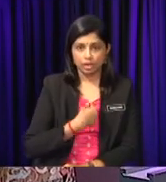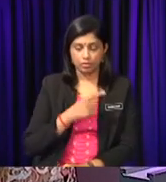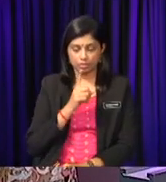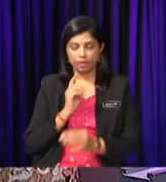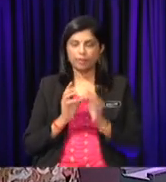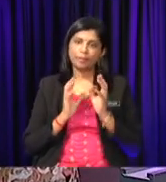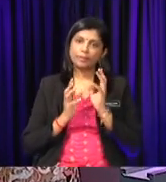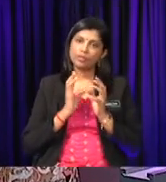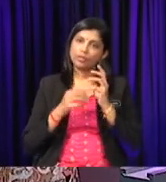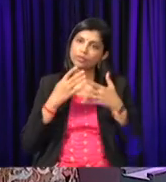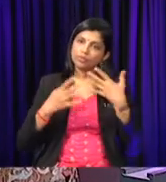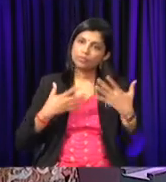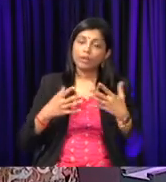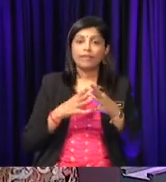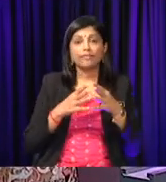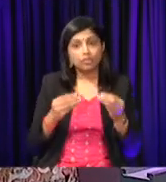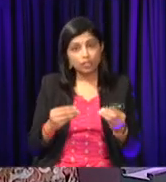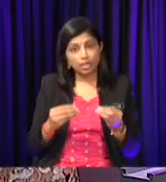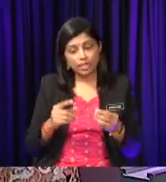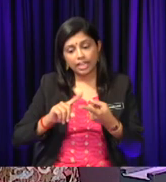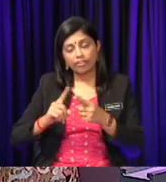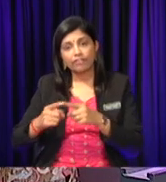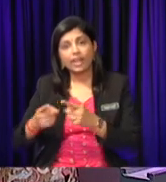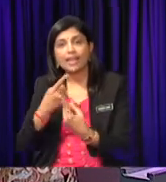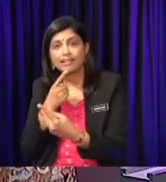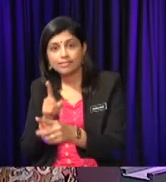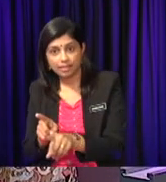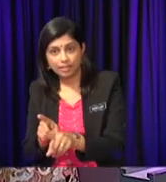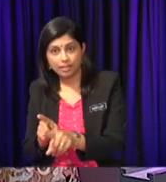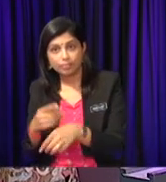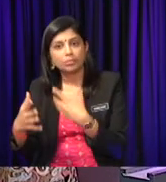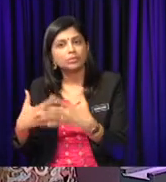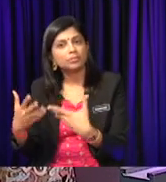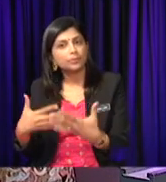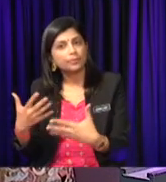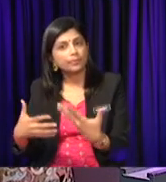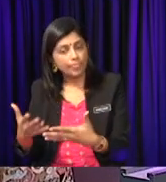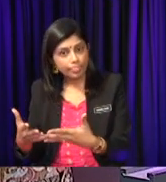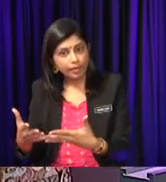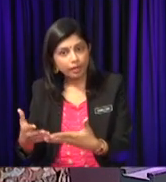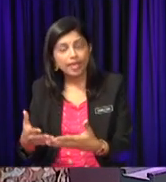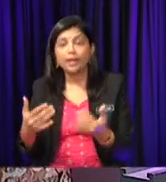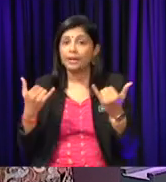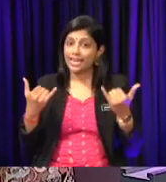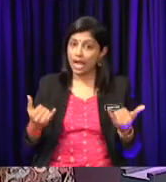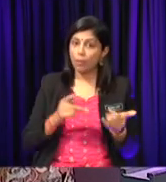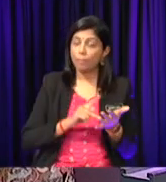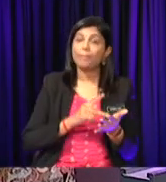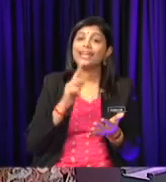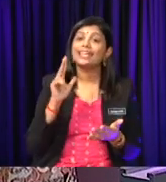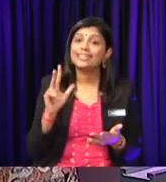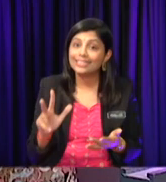friend presented, and they also responded to the same or the similar question as what they